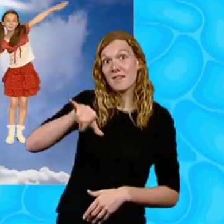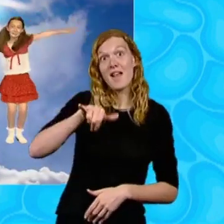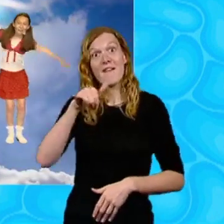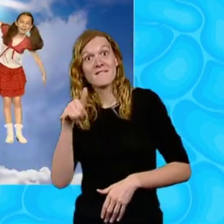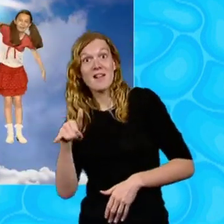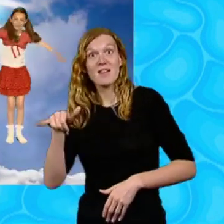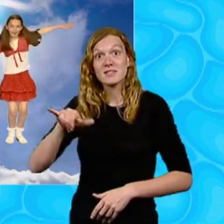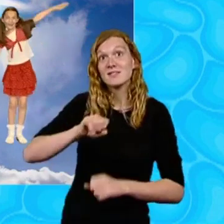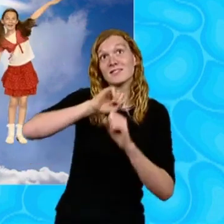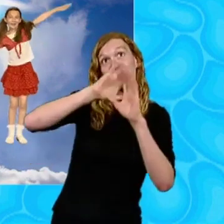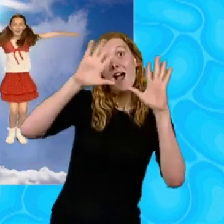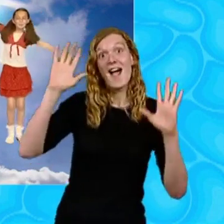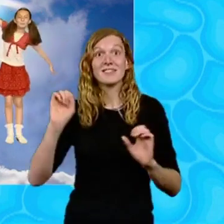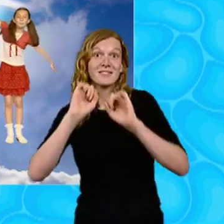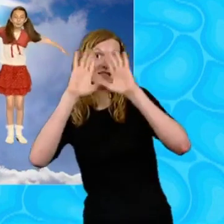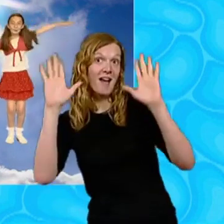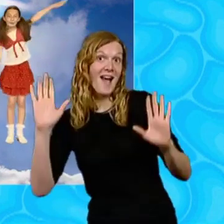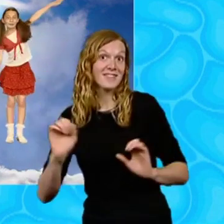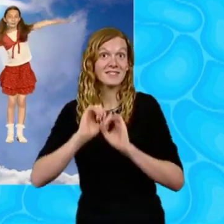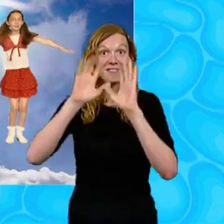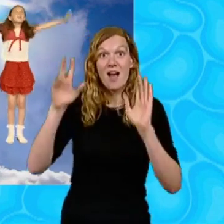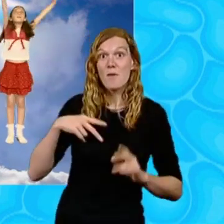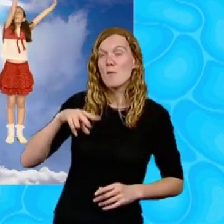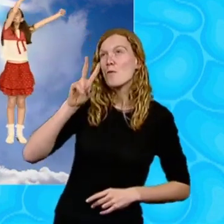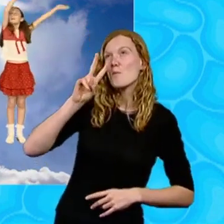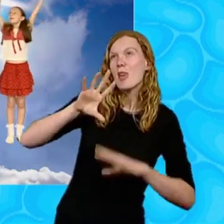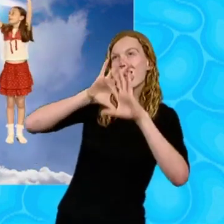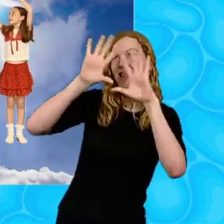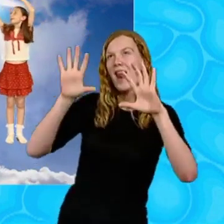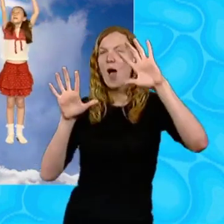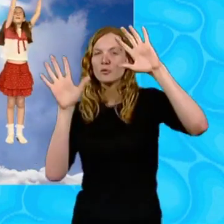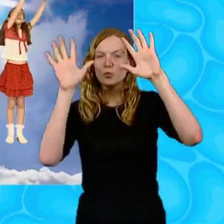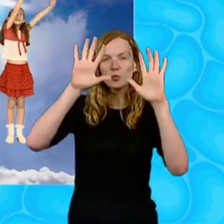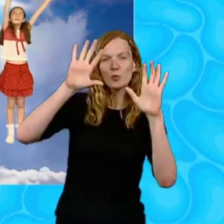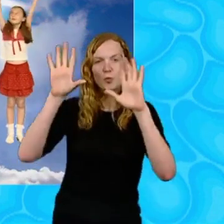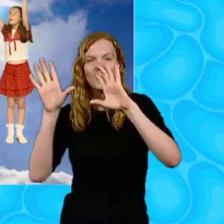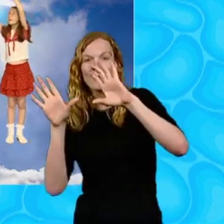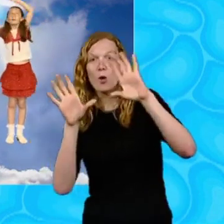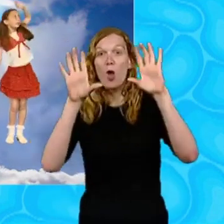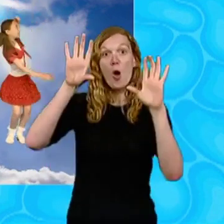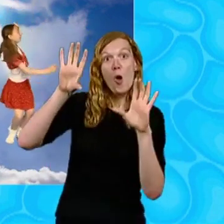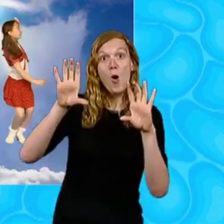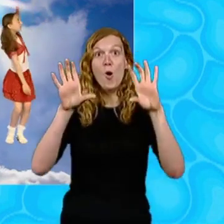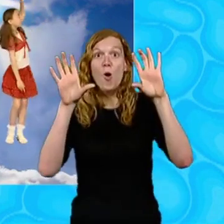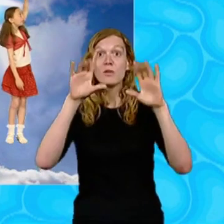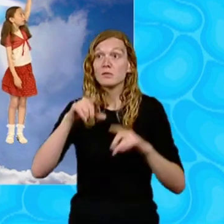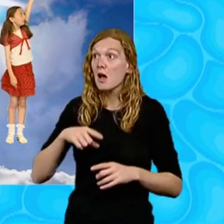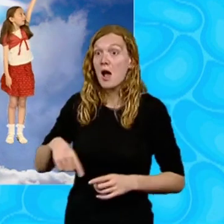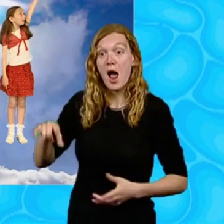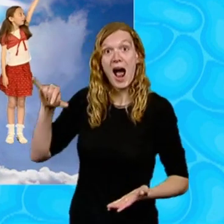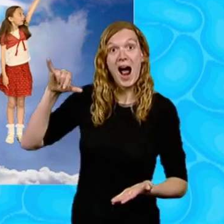in the sky, sky, sky. You can watch the clouds go by at the airport.